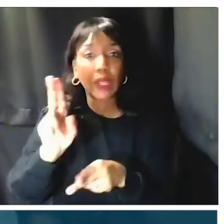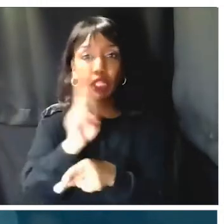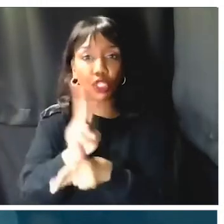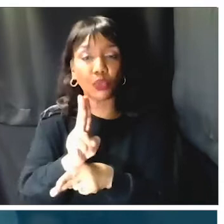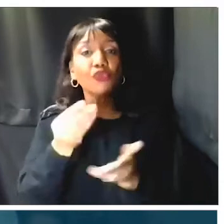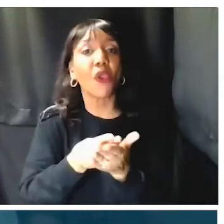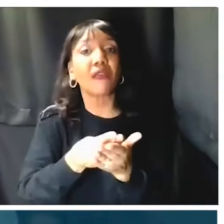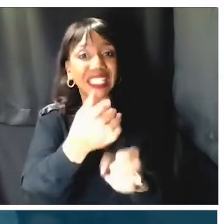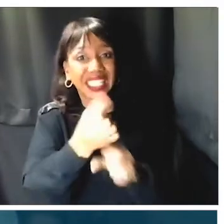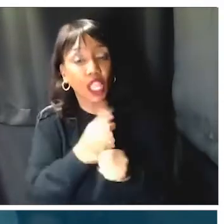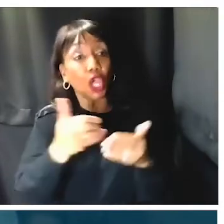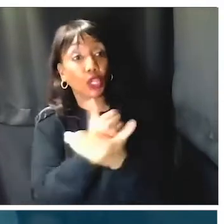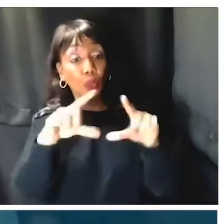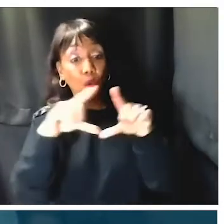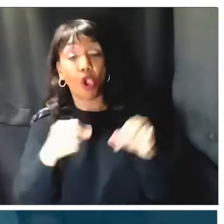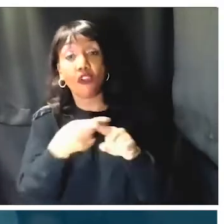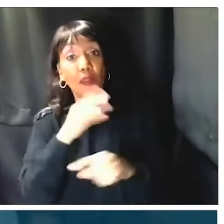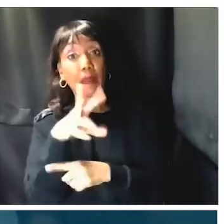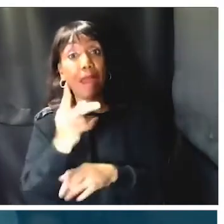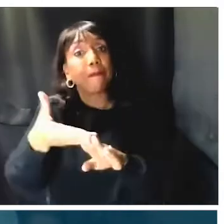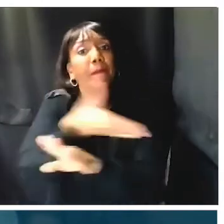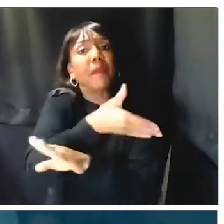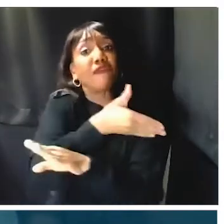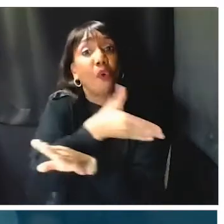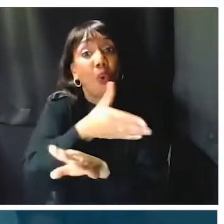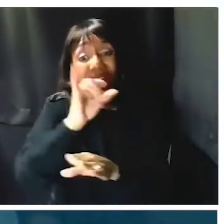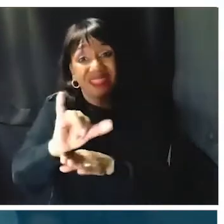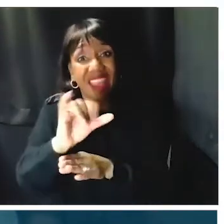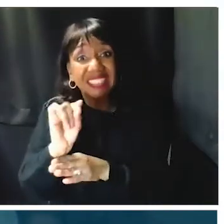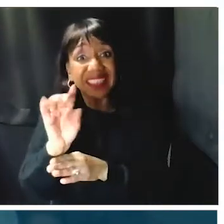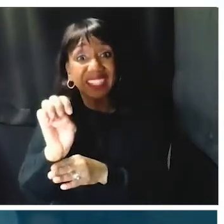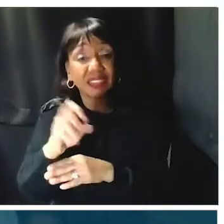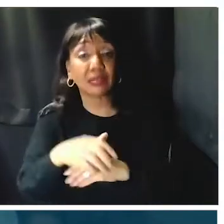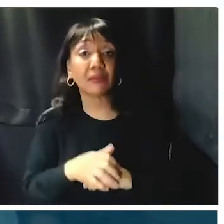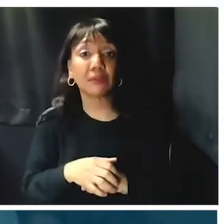a new card from your bank prior to the expiration date.